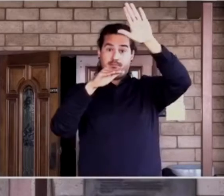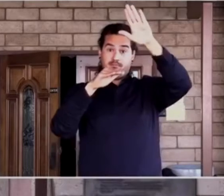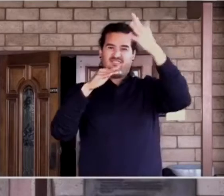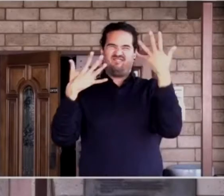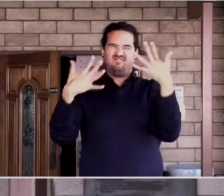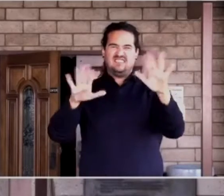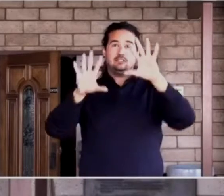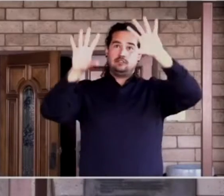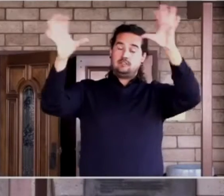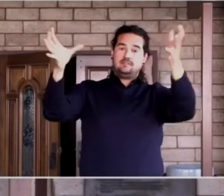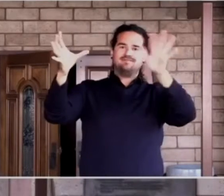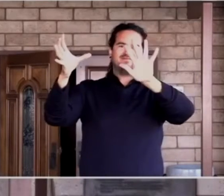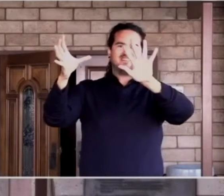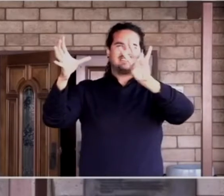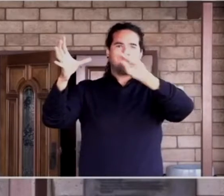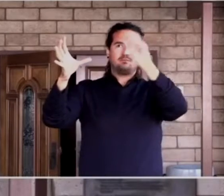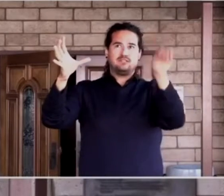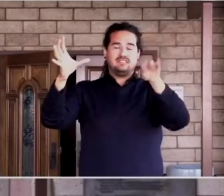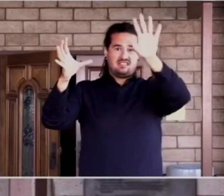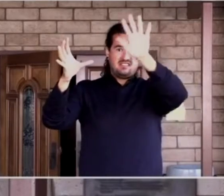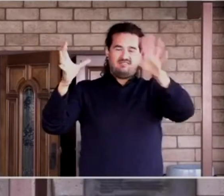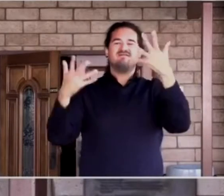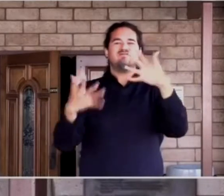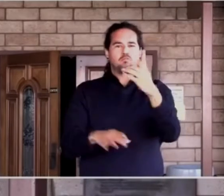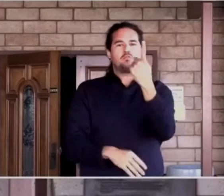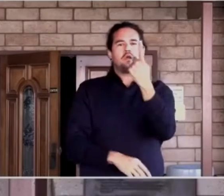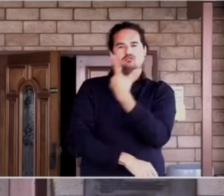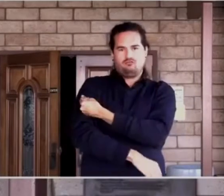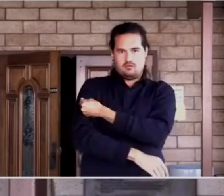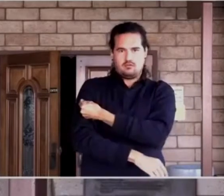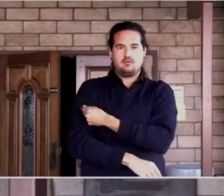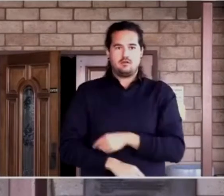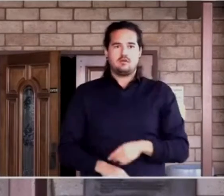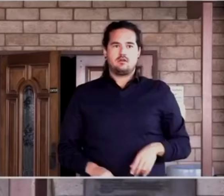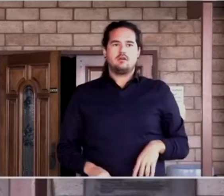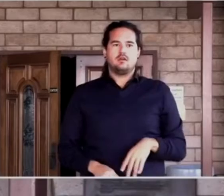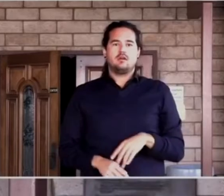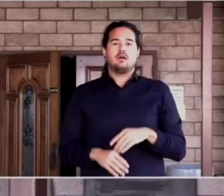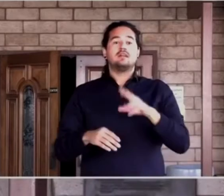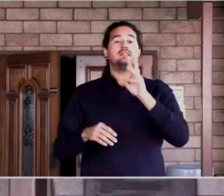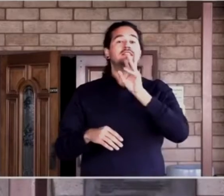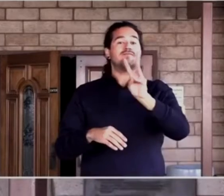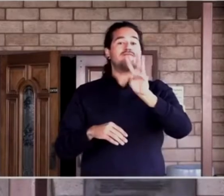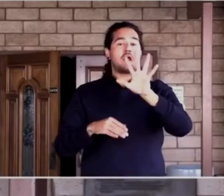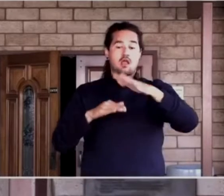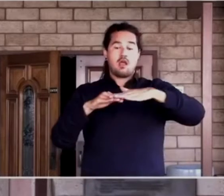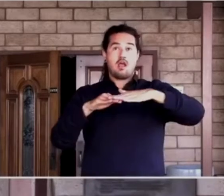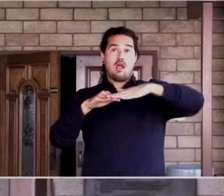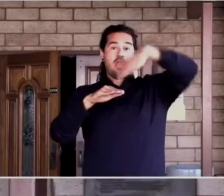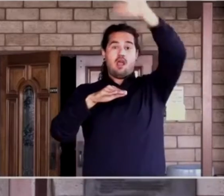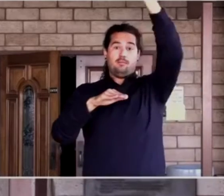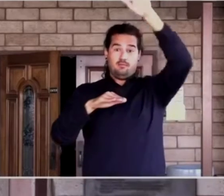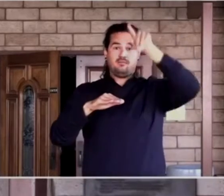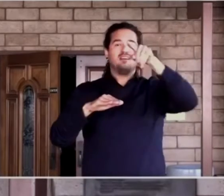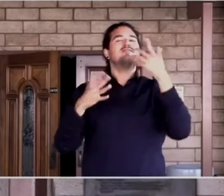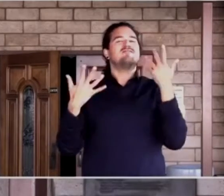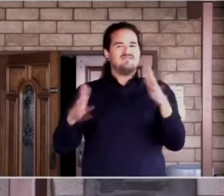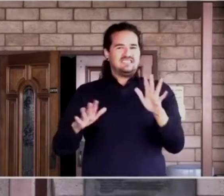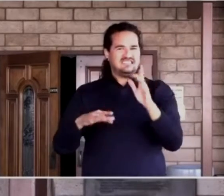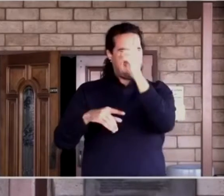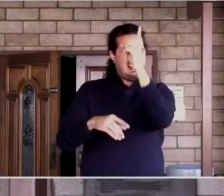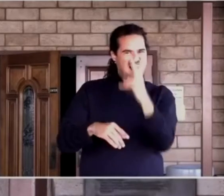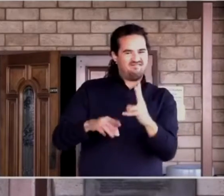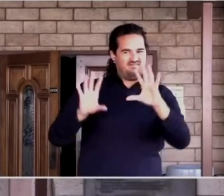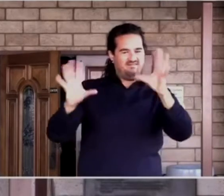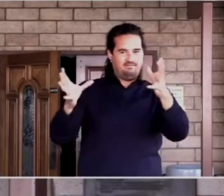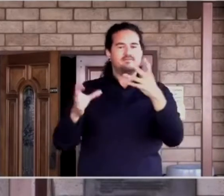residents age 65 and older have received at least one dose. Within the coming week, providers across the county